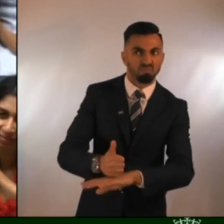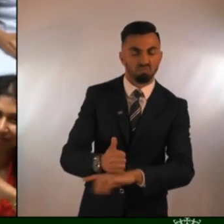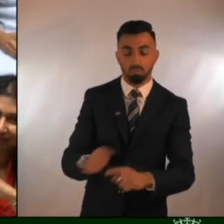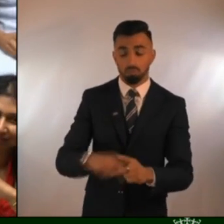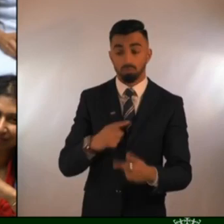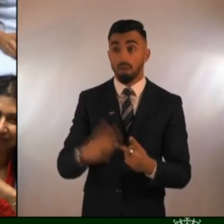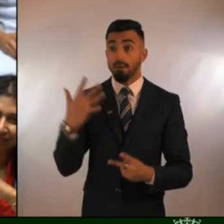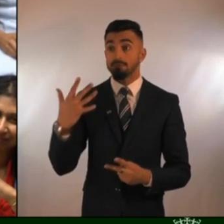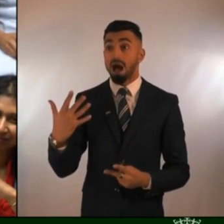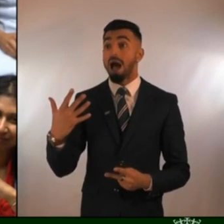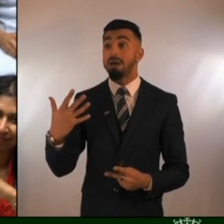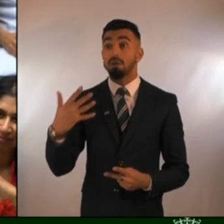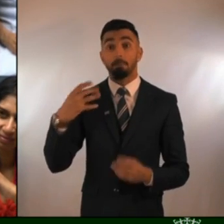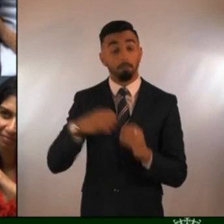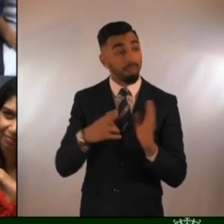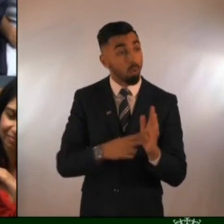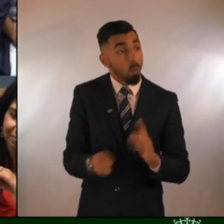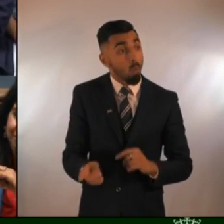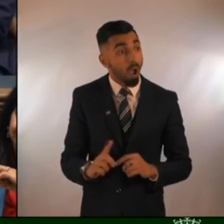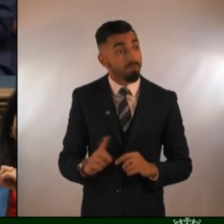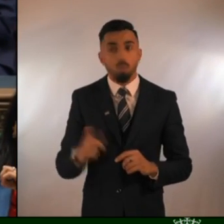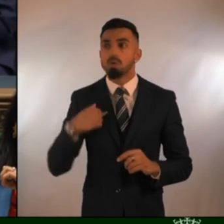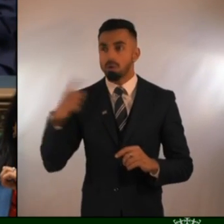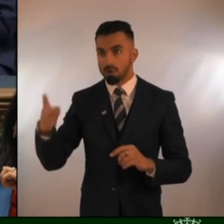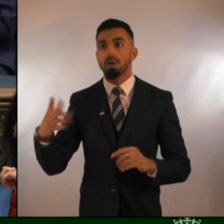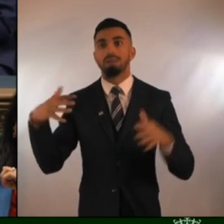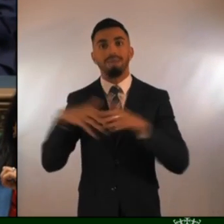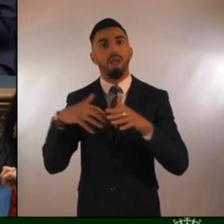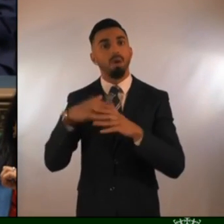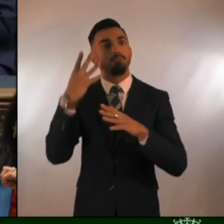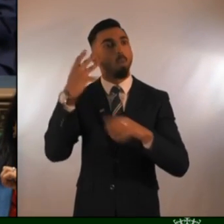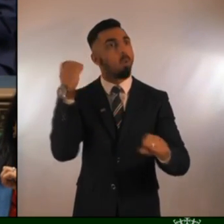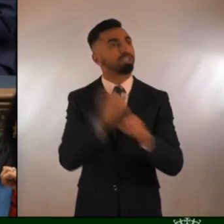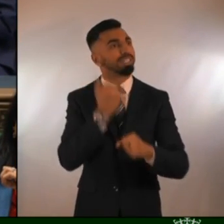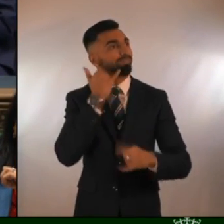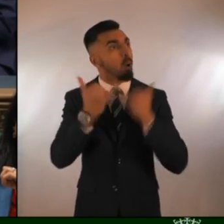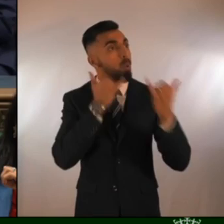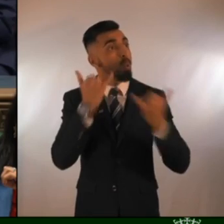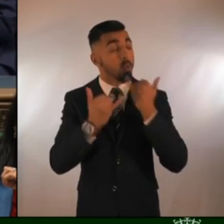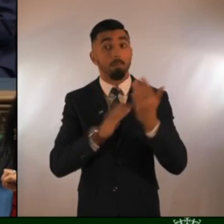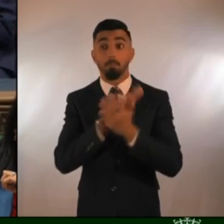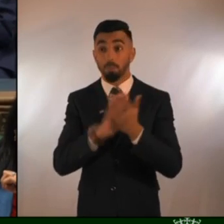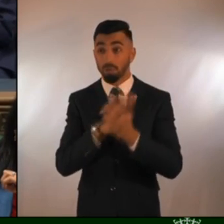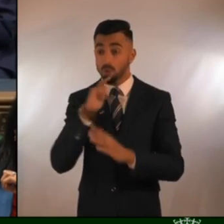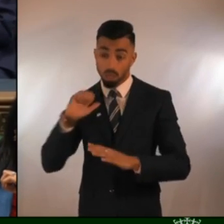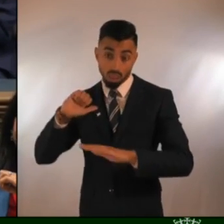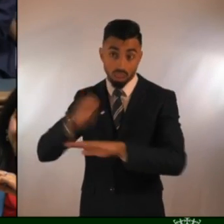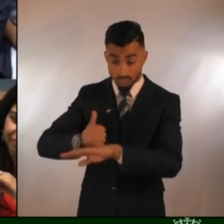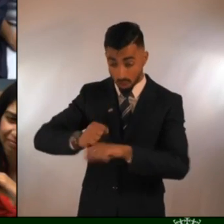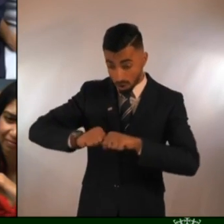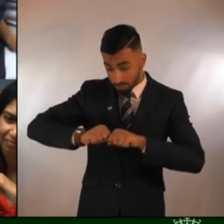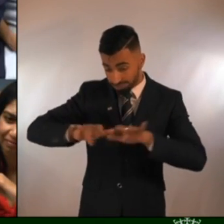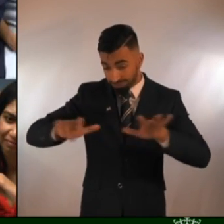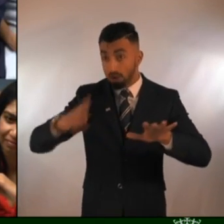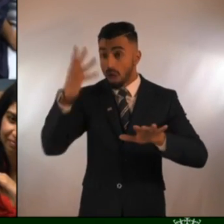into the shared rural phone network, which means that in the next 5 years, 4G coverage will reach 95% of our country.